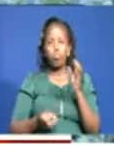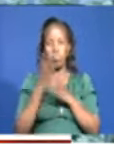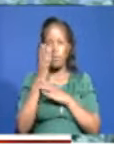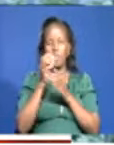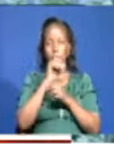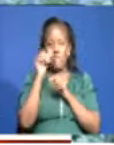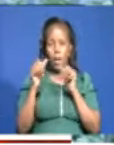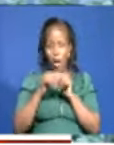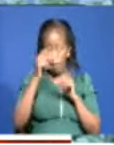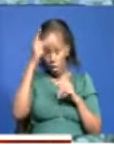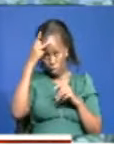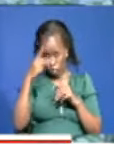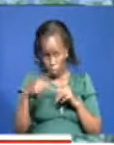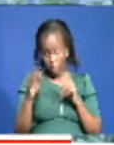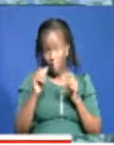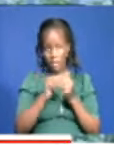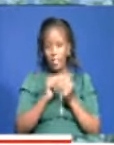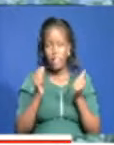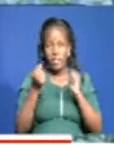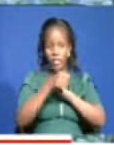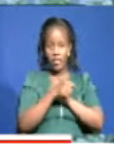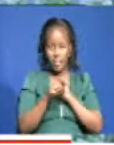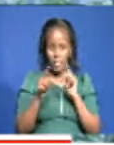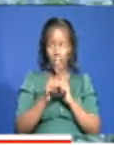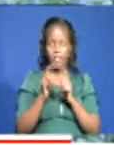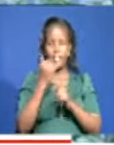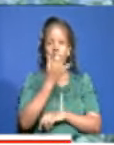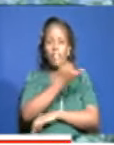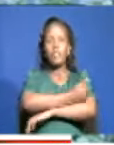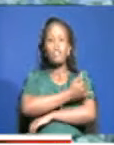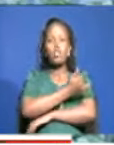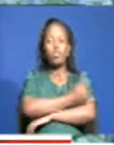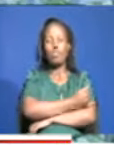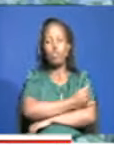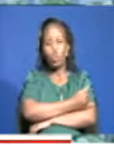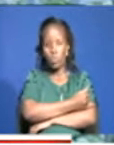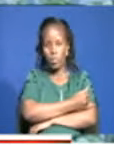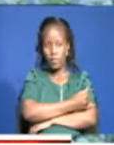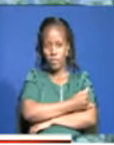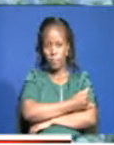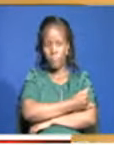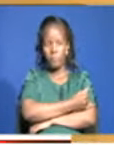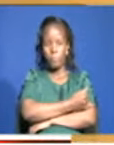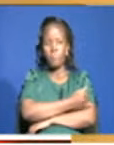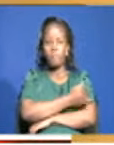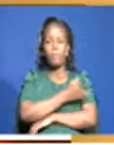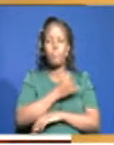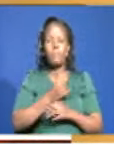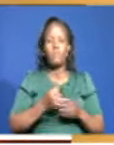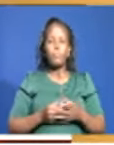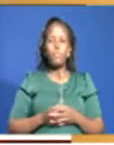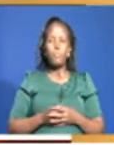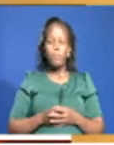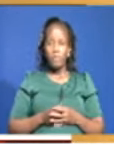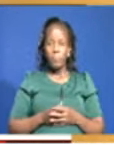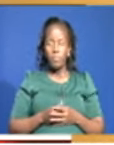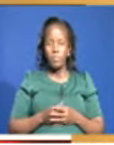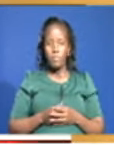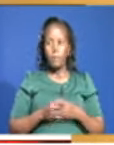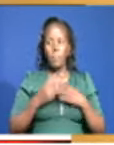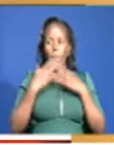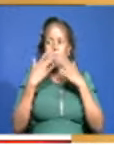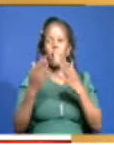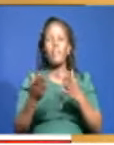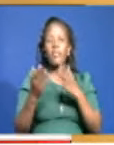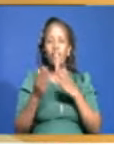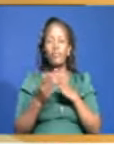and a revitalization of institutions. Hibak Said for Easy Friday. Thank you, Hibak, for that